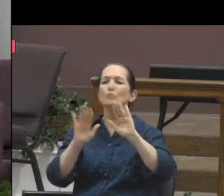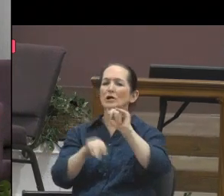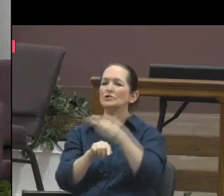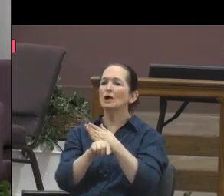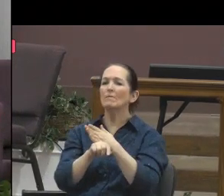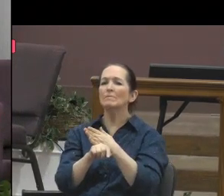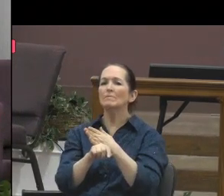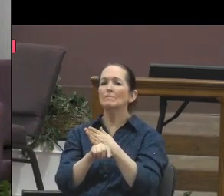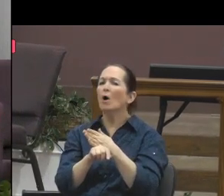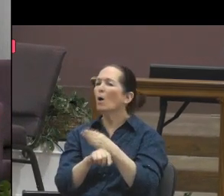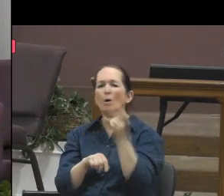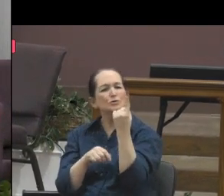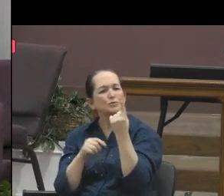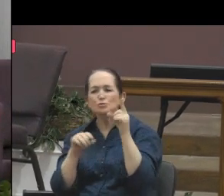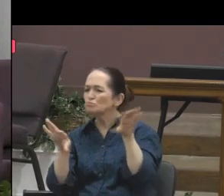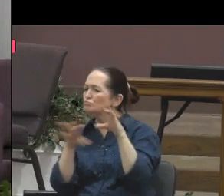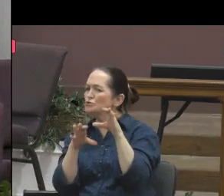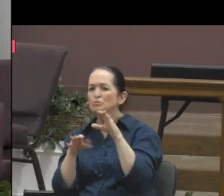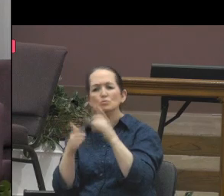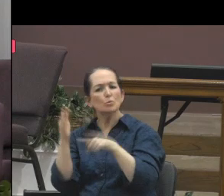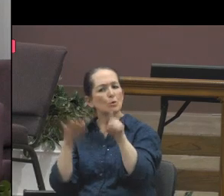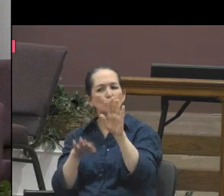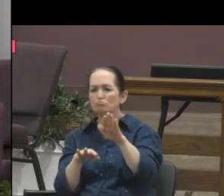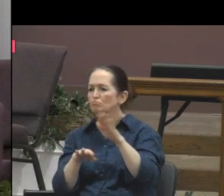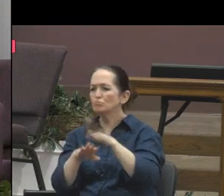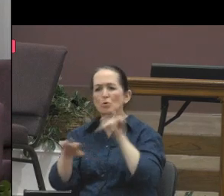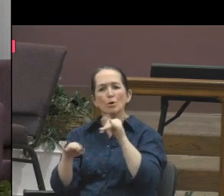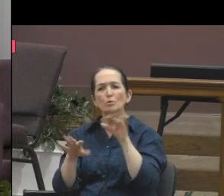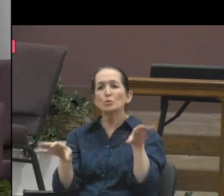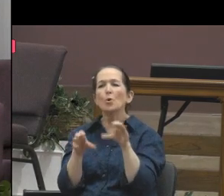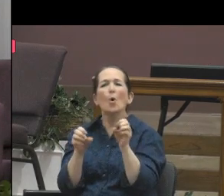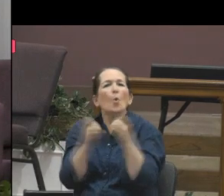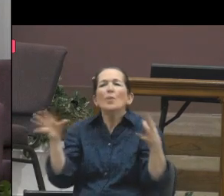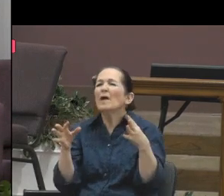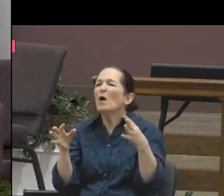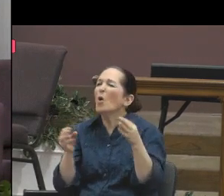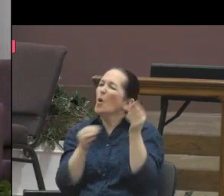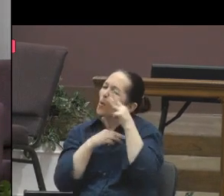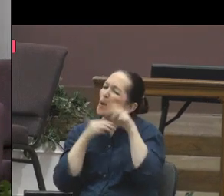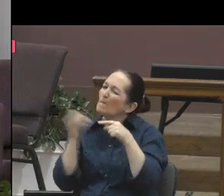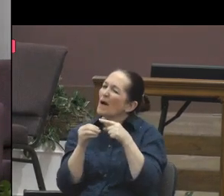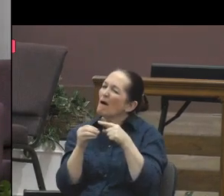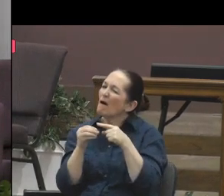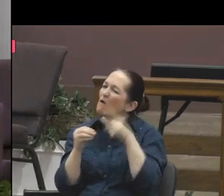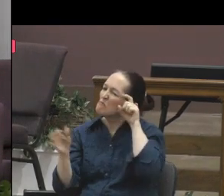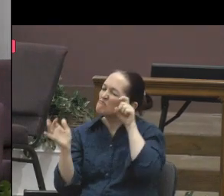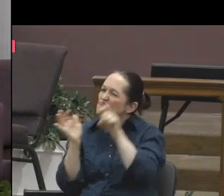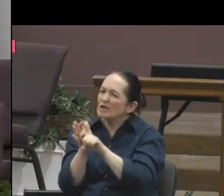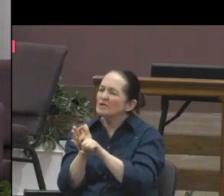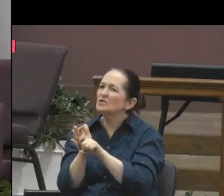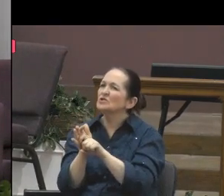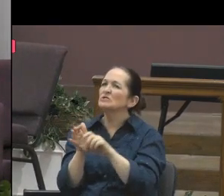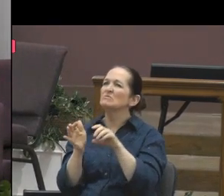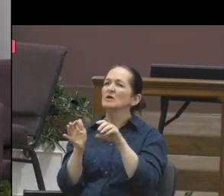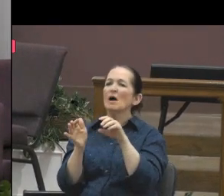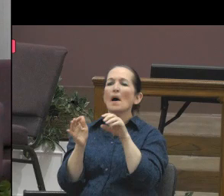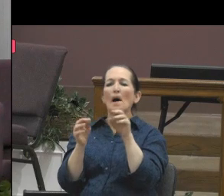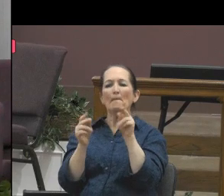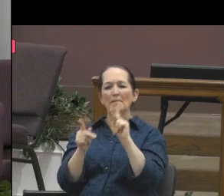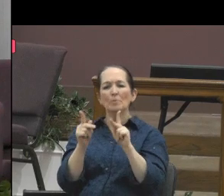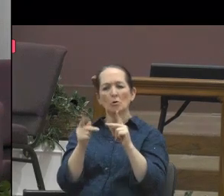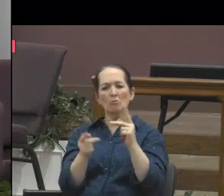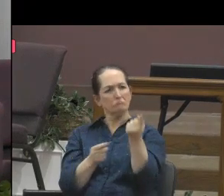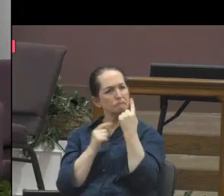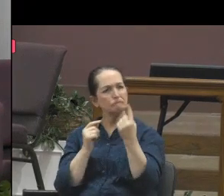do what you're called to do without concern of that recognition, without concern of people coming up